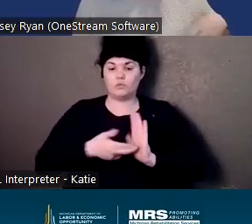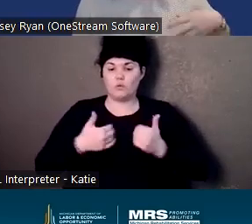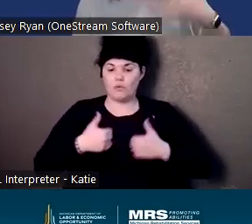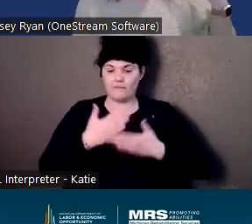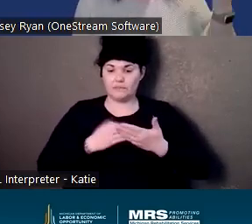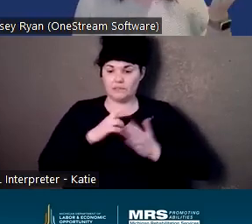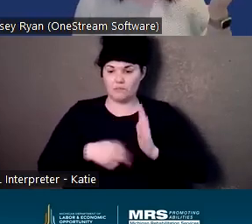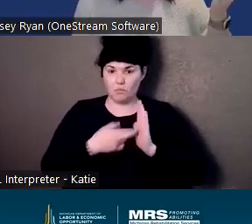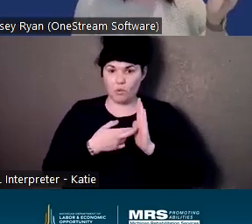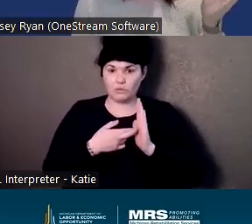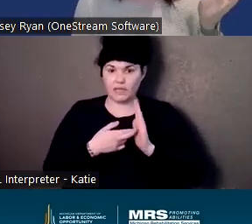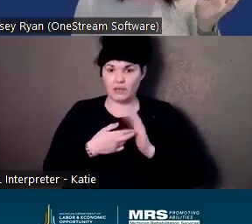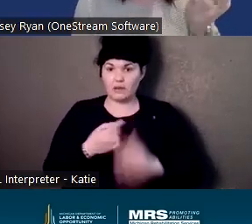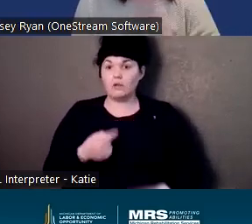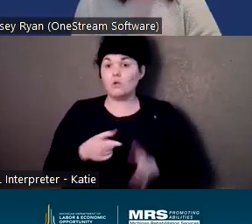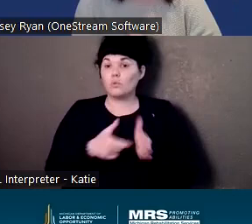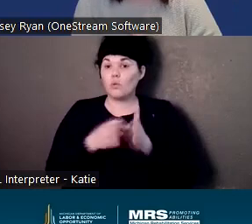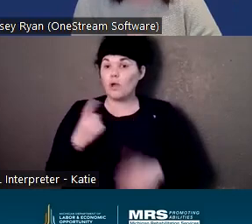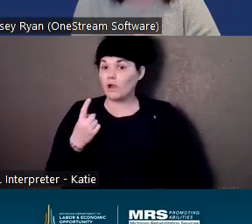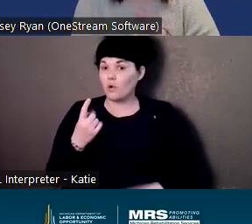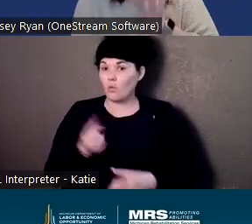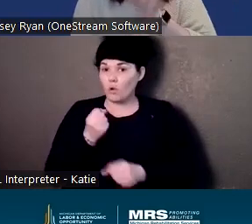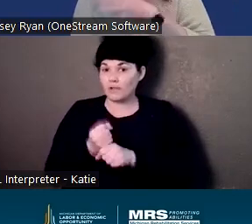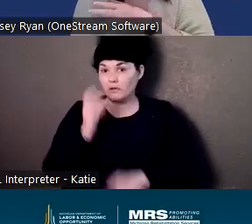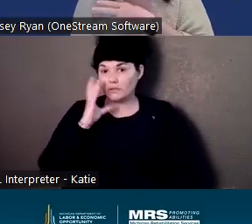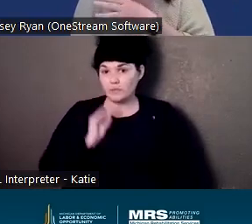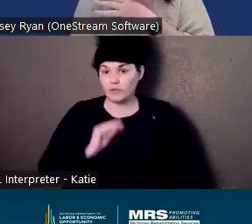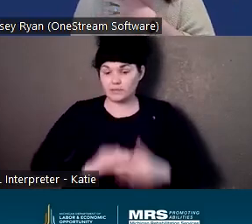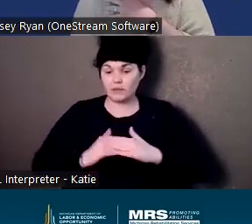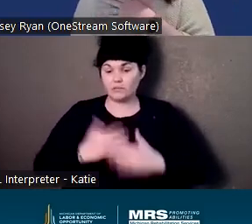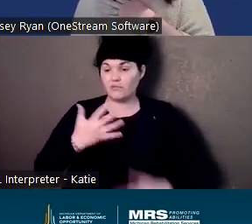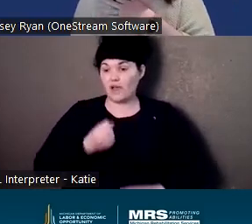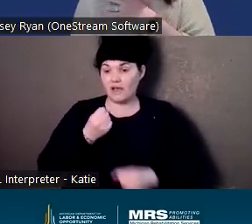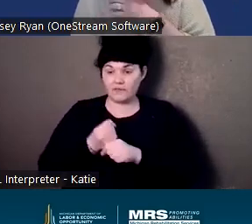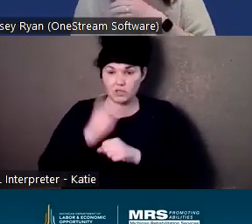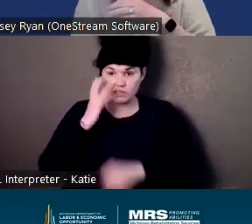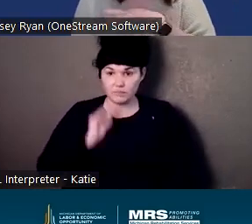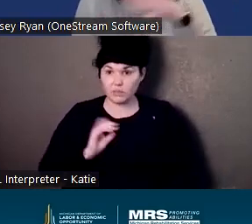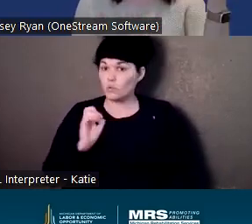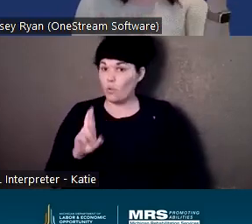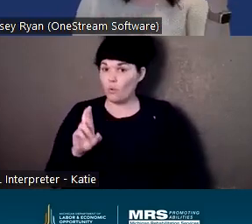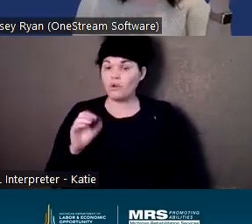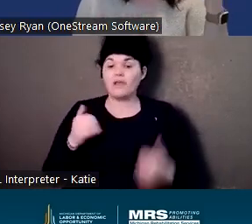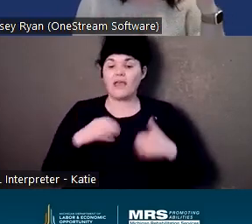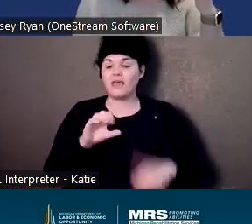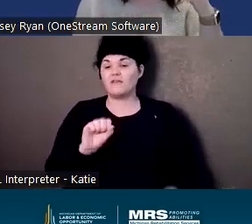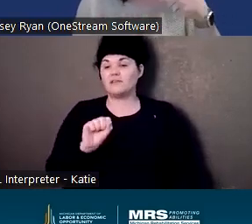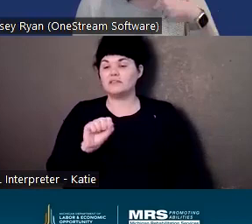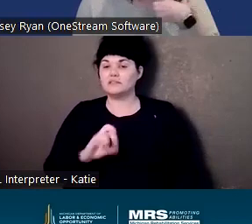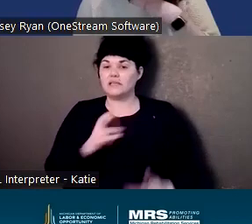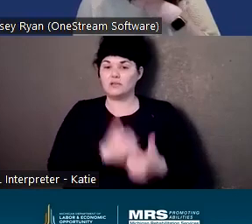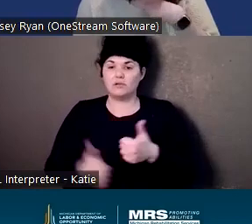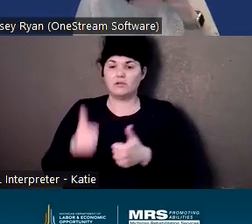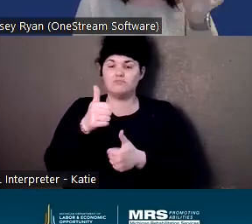are a year of experience to 5 years of experience, or more so senior level roles that are 5 to 10 years of experience